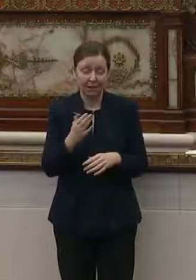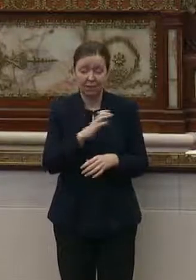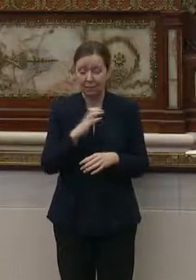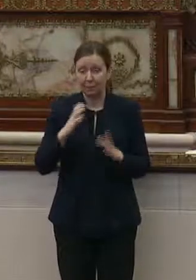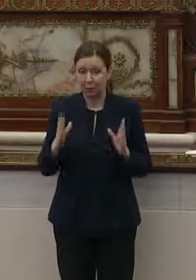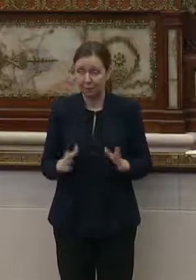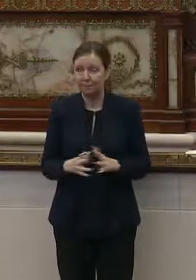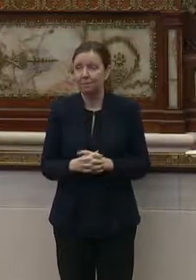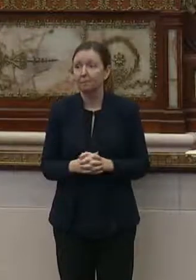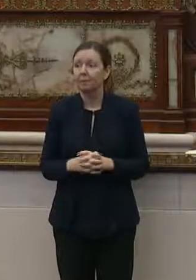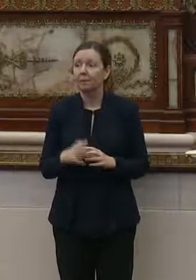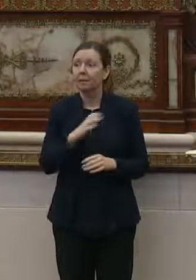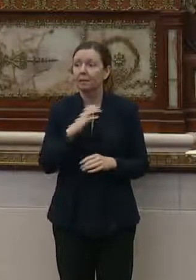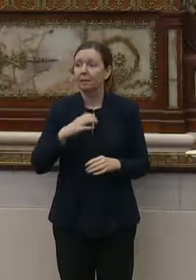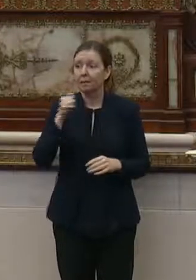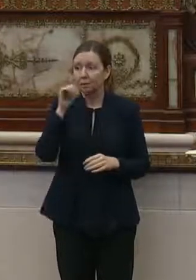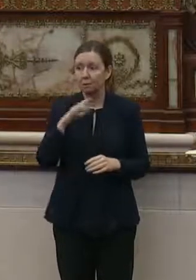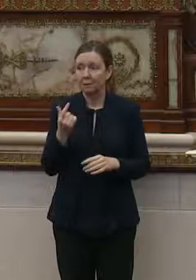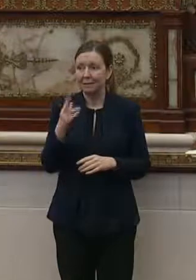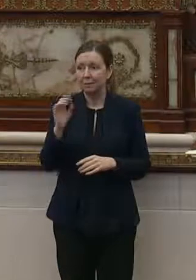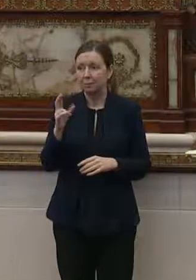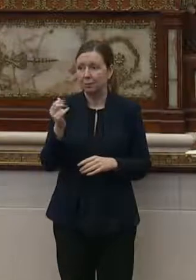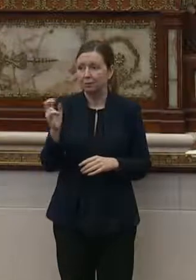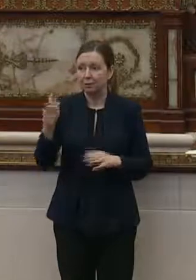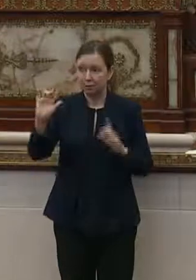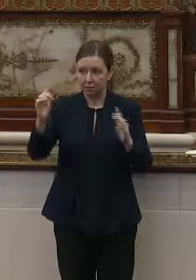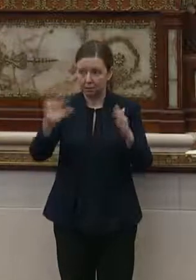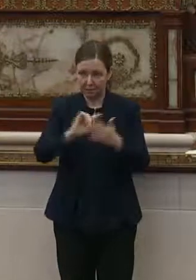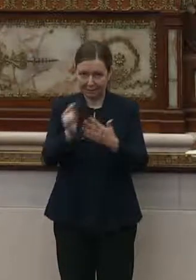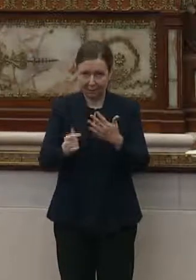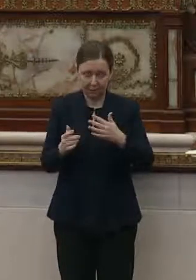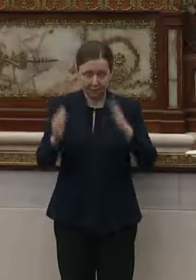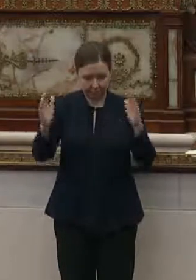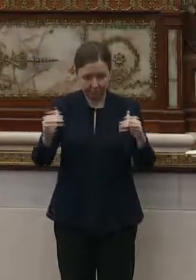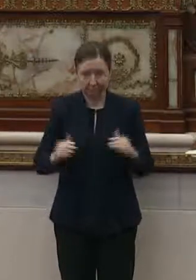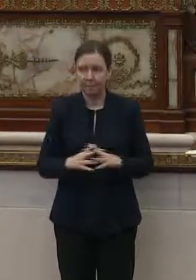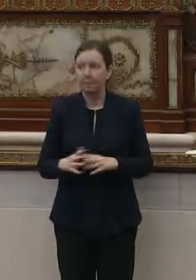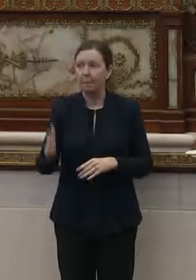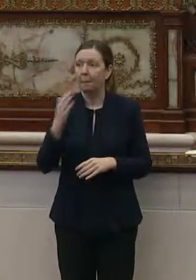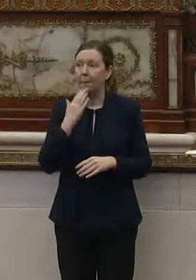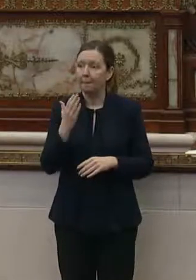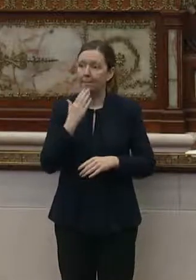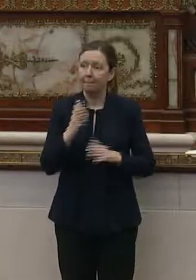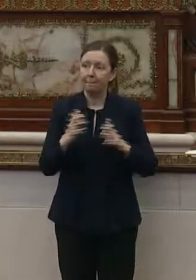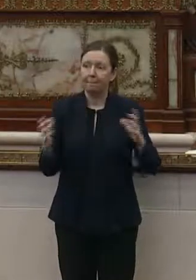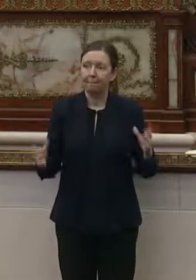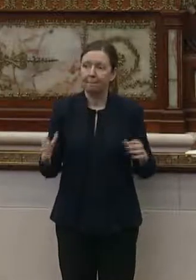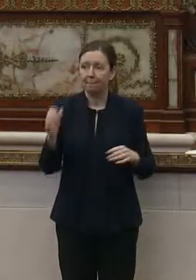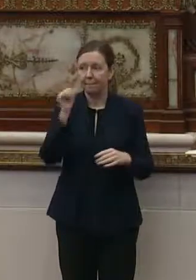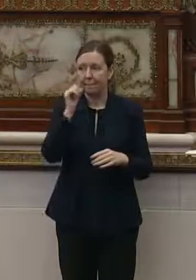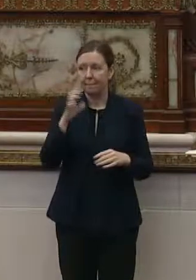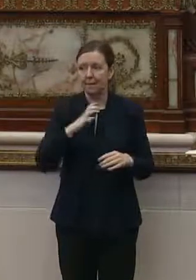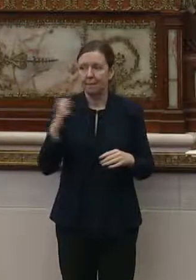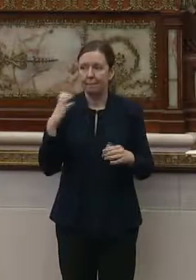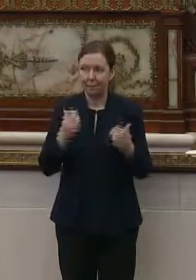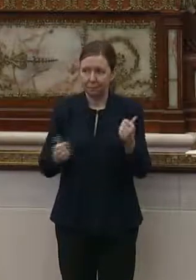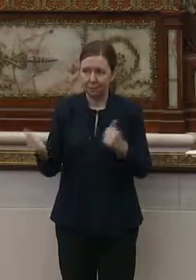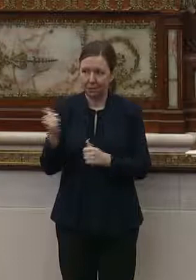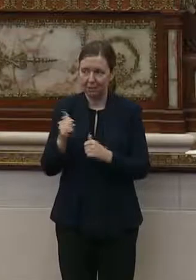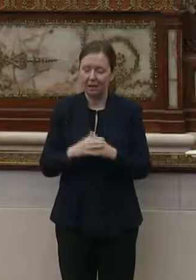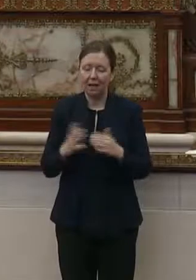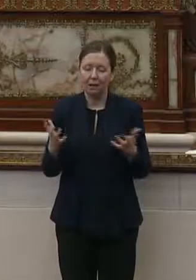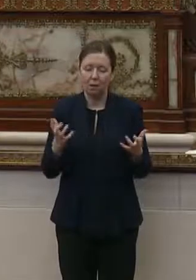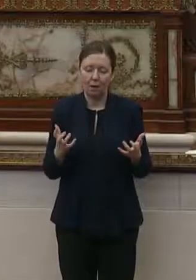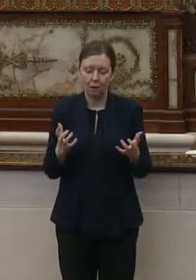Commissioner. Councilwoman Gilmore Richardson was next. Thank you. Thank you so much, Madam Chair. You're welcome. And I